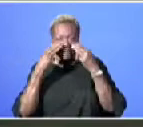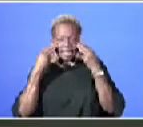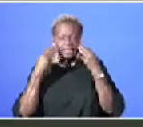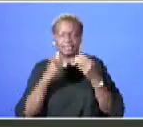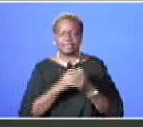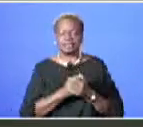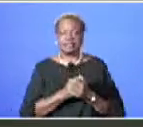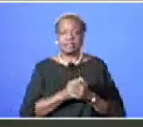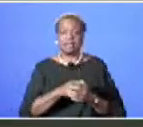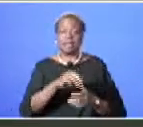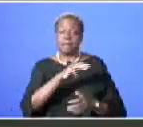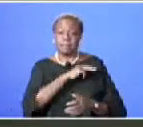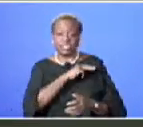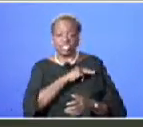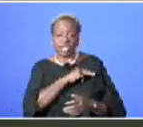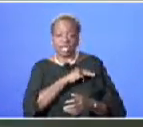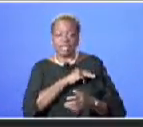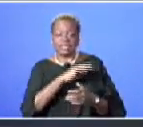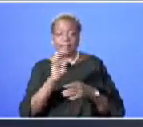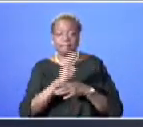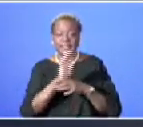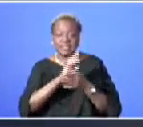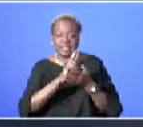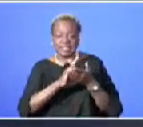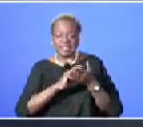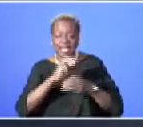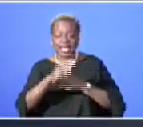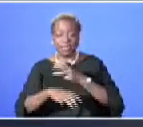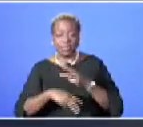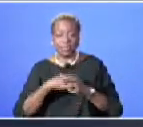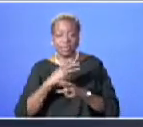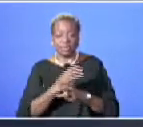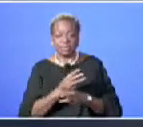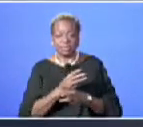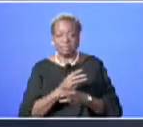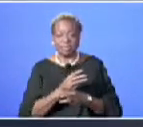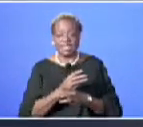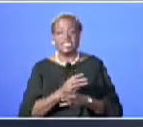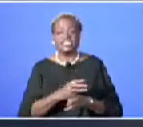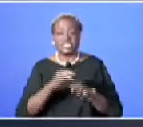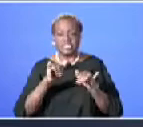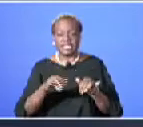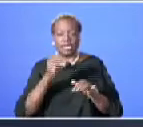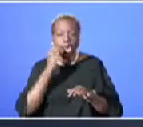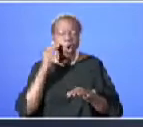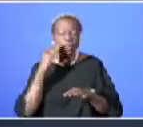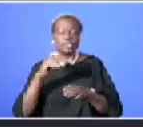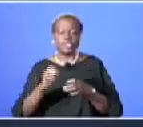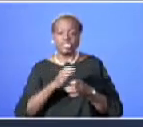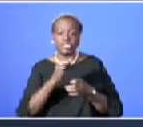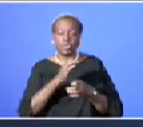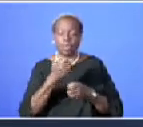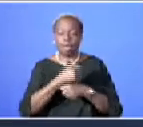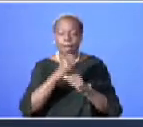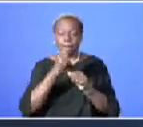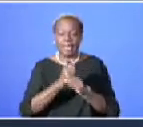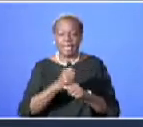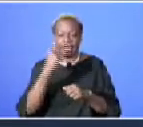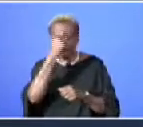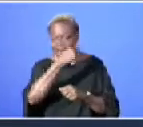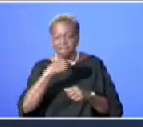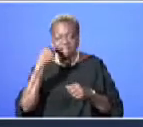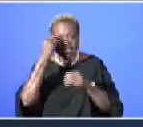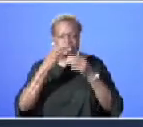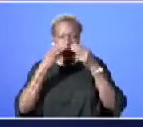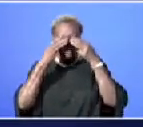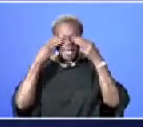Michelle, as she's known in the design world, spends her time in a sterile environment at home sewing and making face masks to supply the